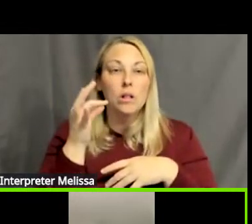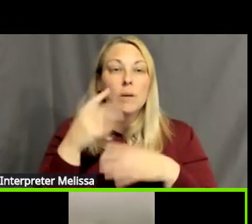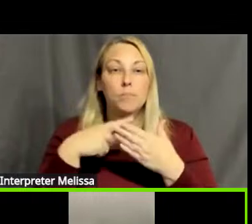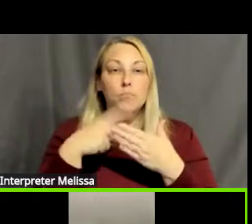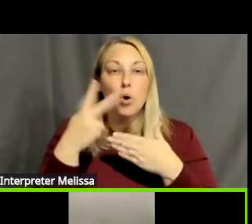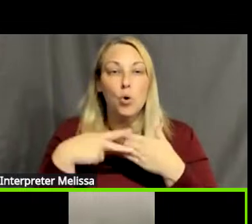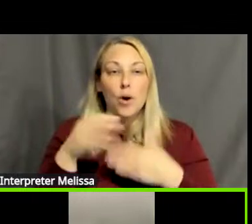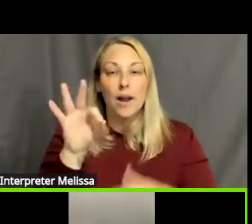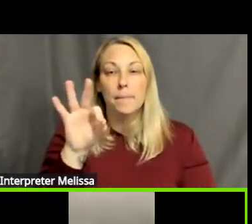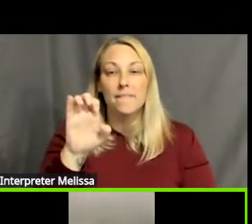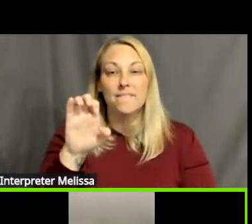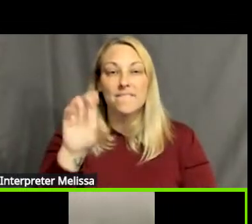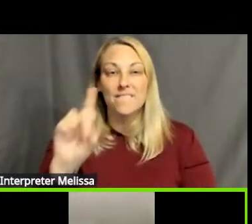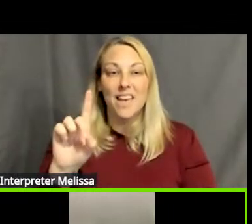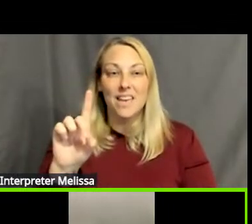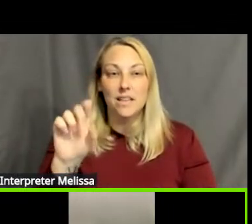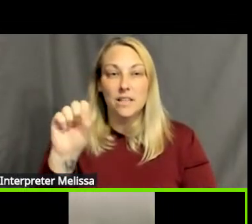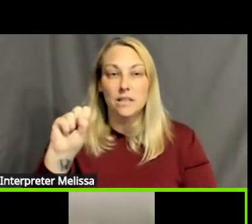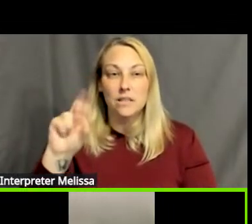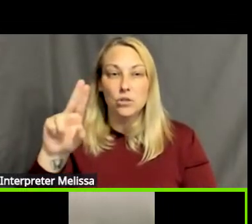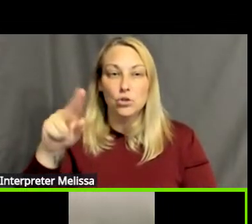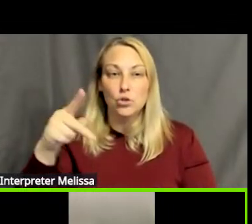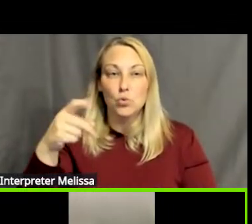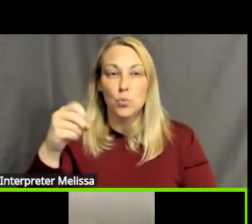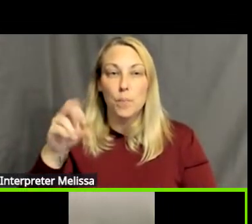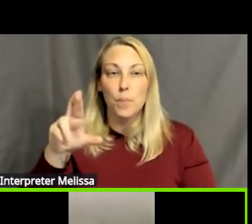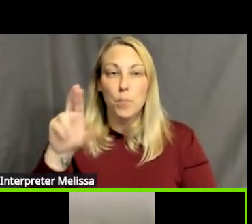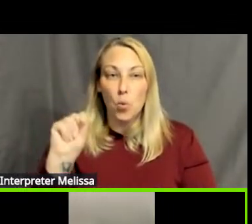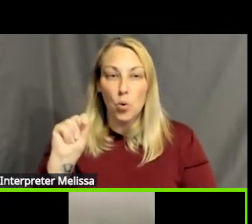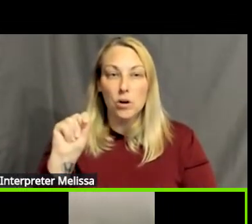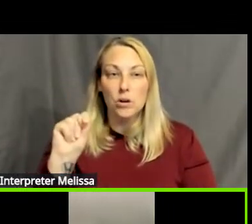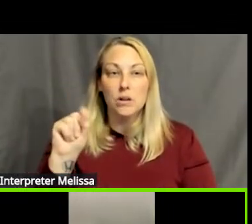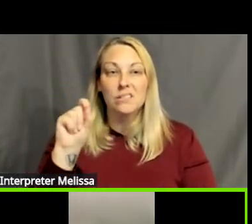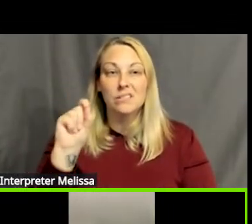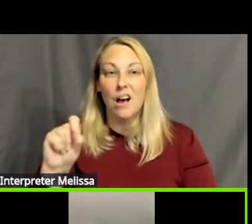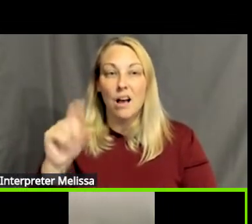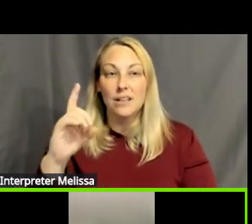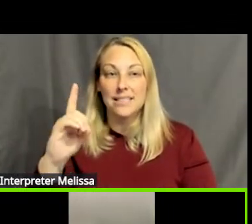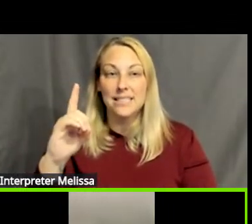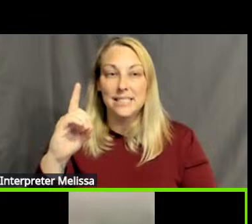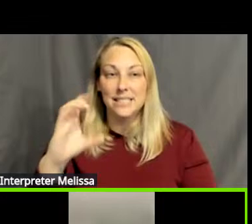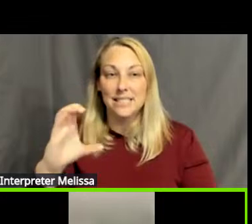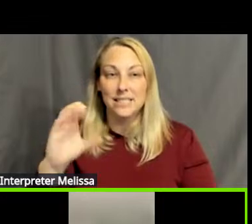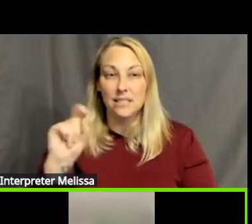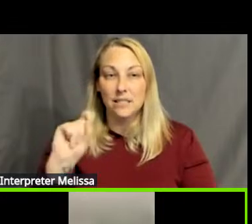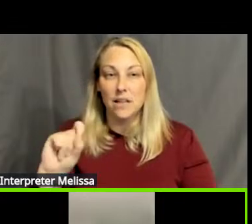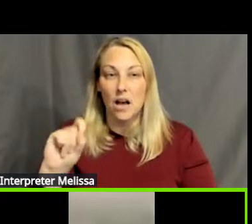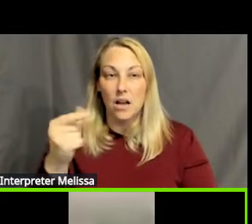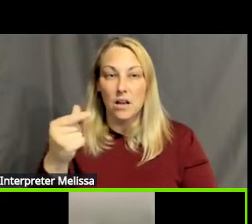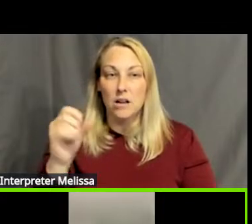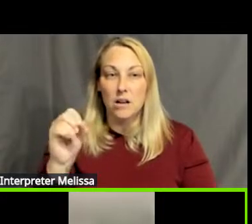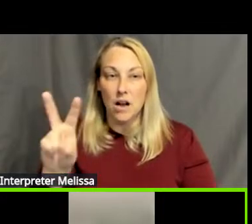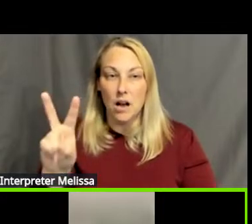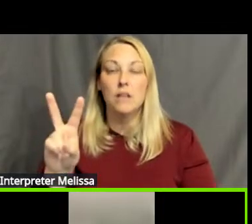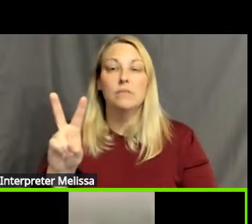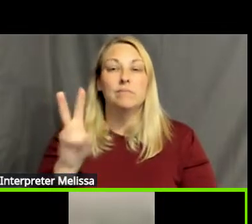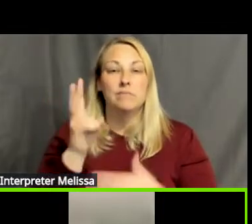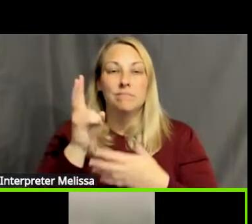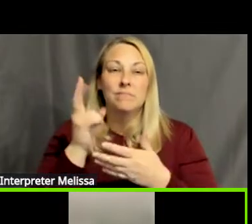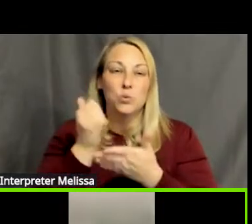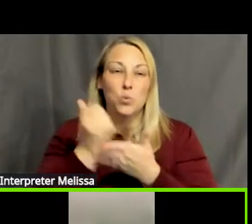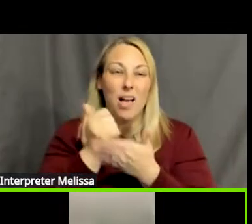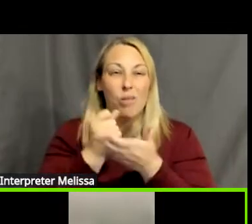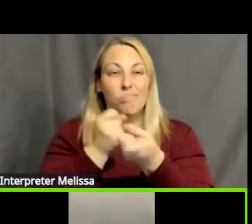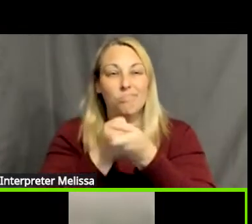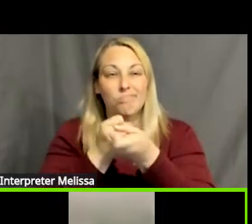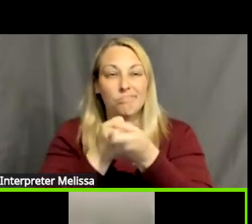fedsupport.dc.gov to assist those impacted families. Again, like previously announced, street sweeping is in full effect.